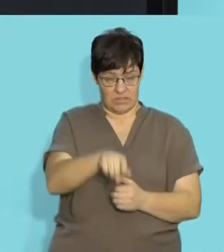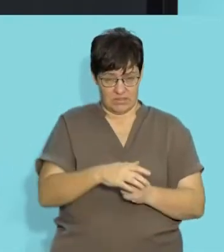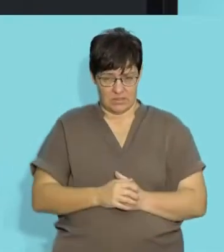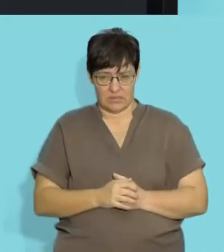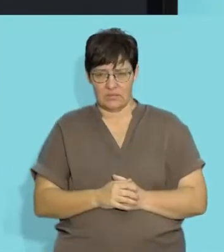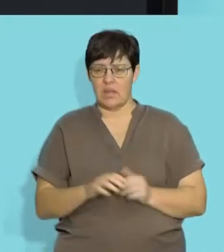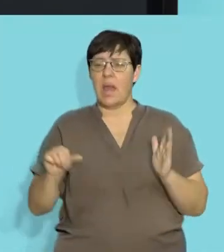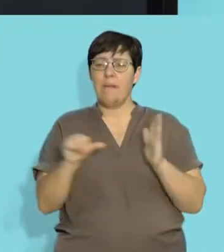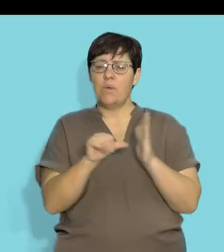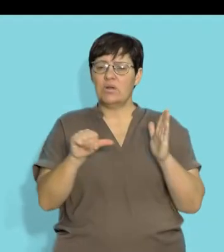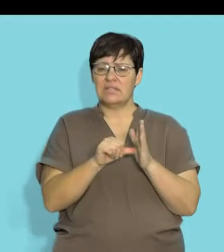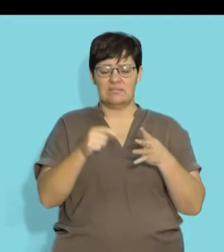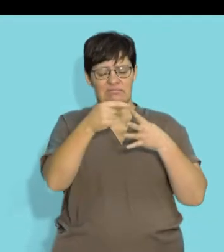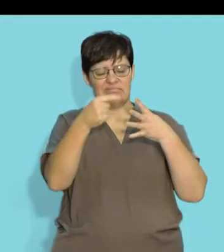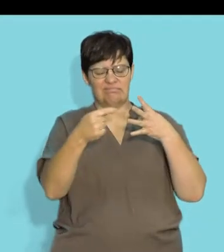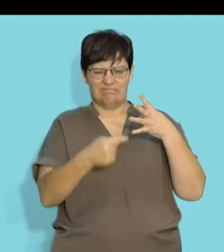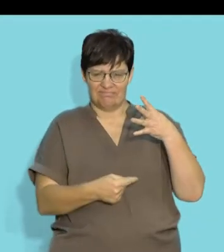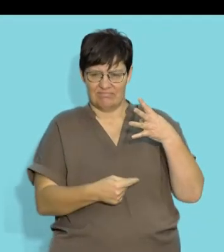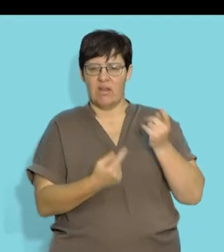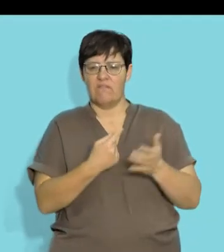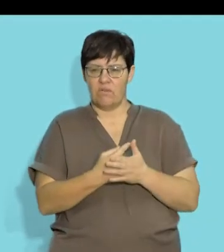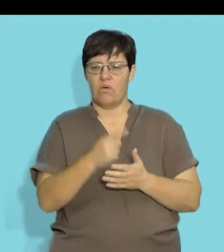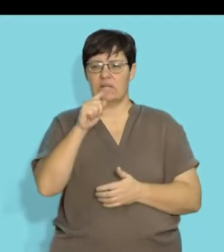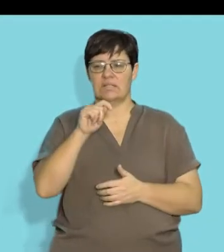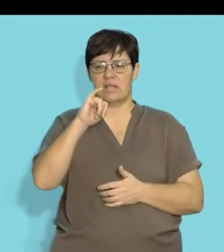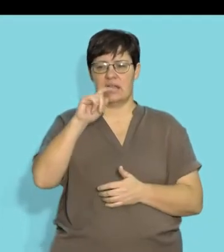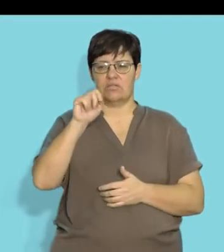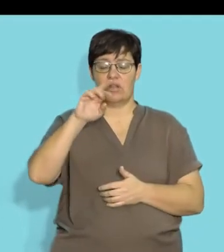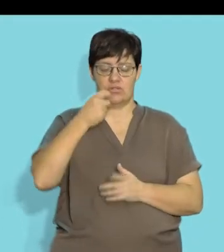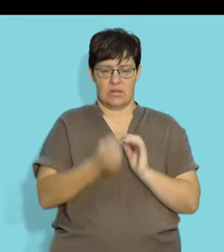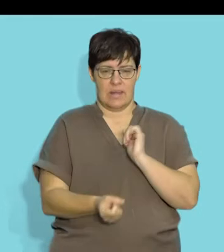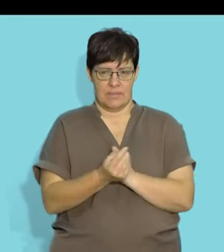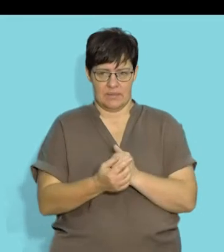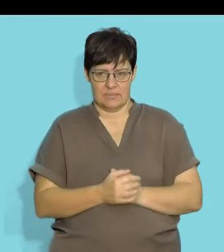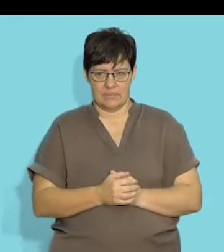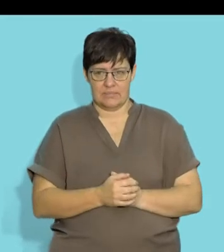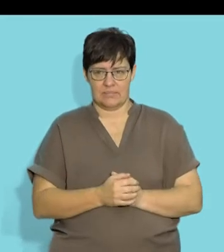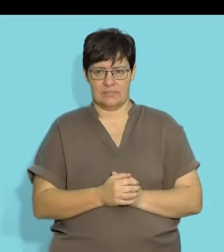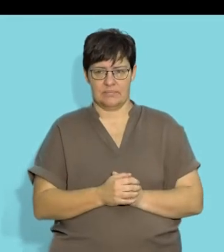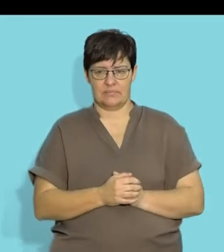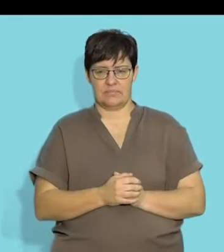some of the important aspects in as far as a titration is concerned.